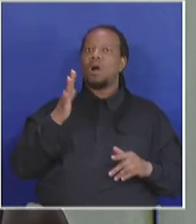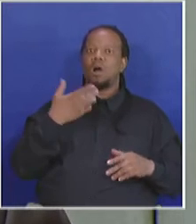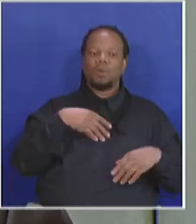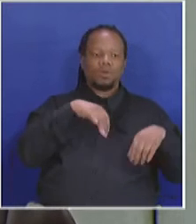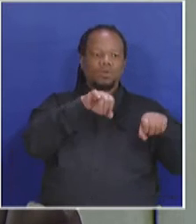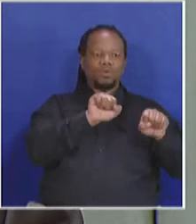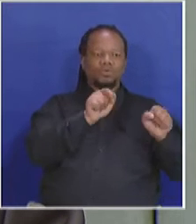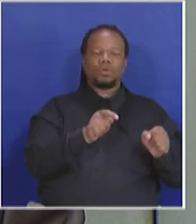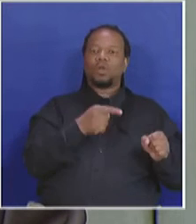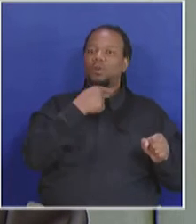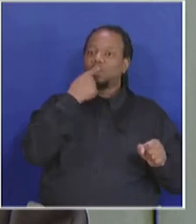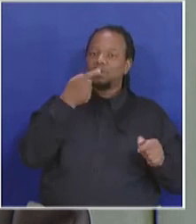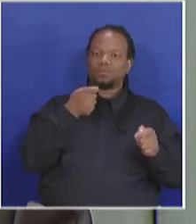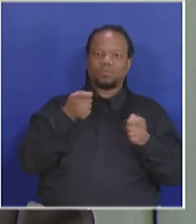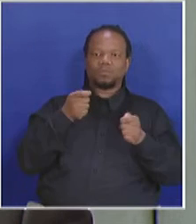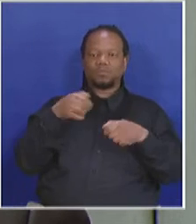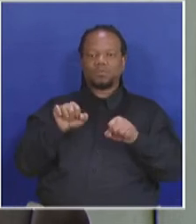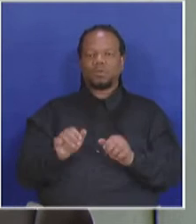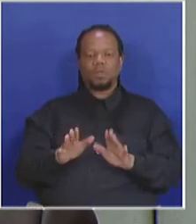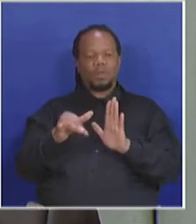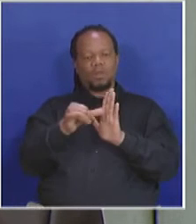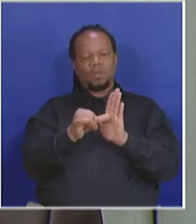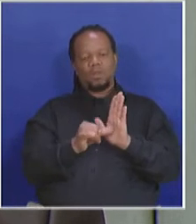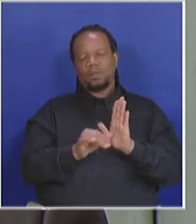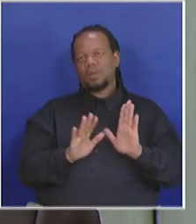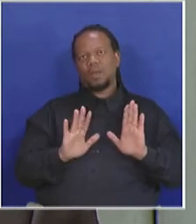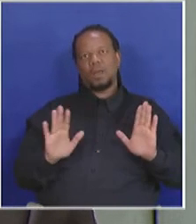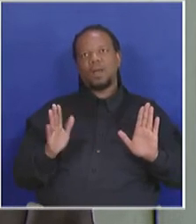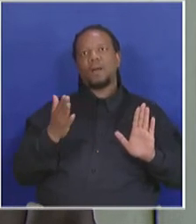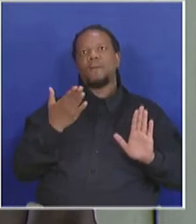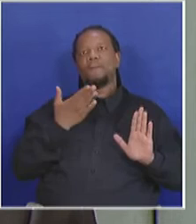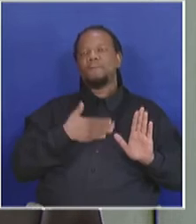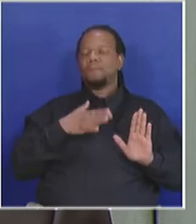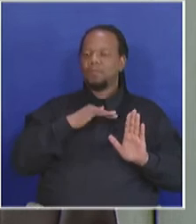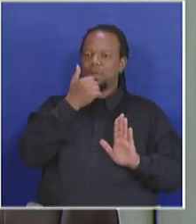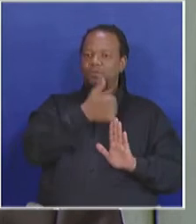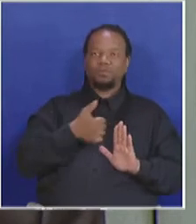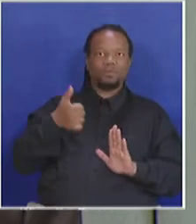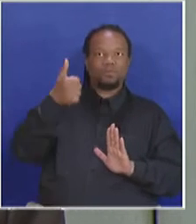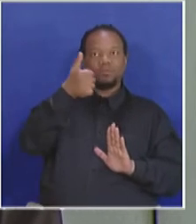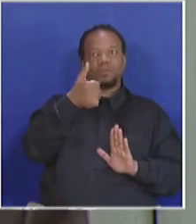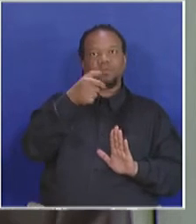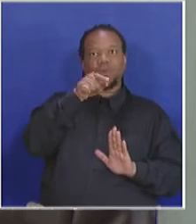in the speaker's list, but the chief whip of Northwest Legislature.